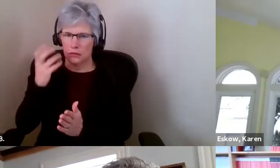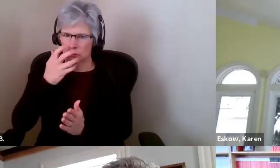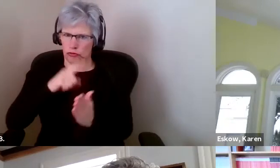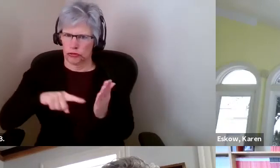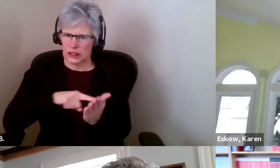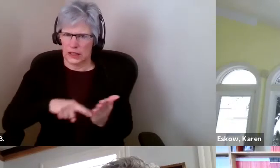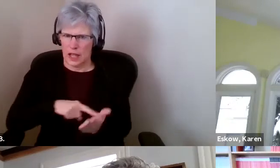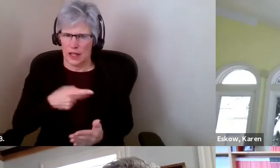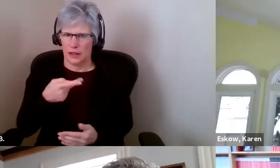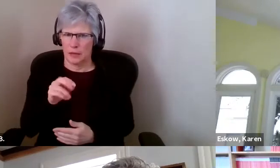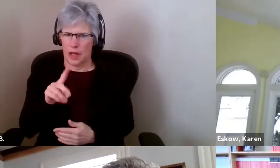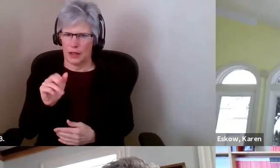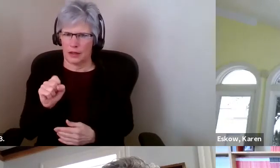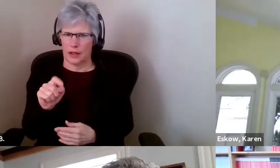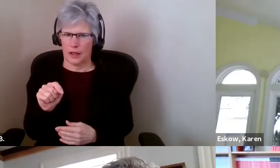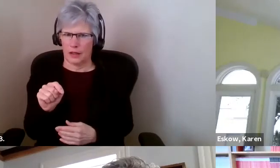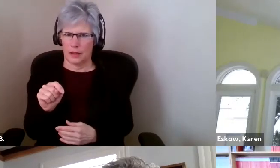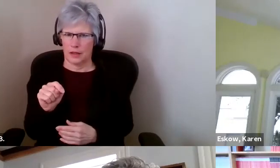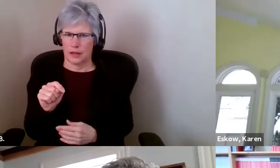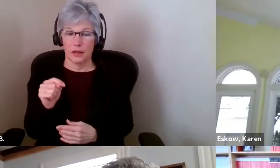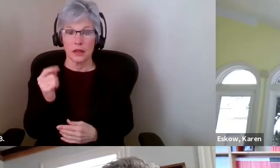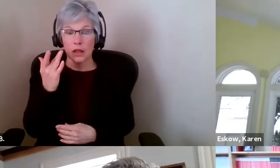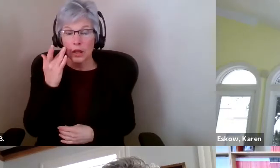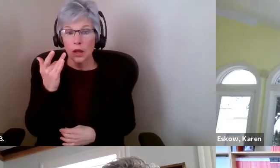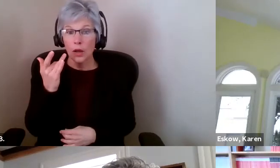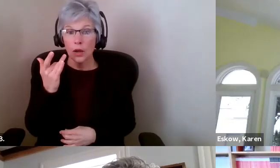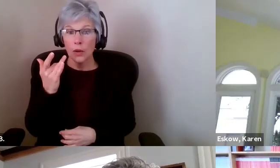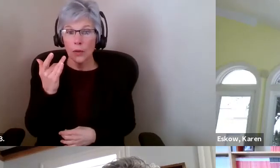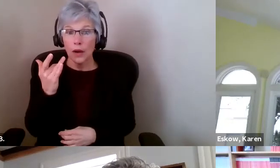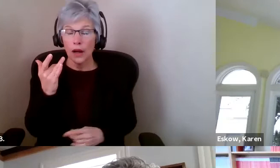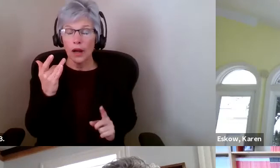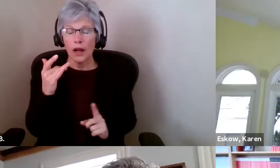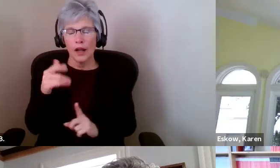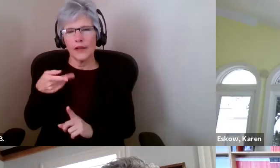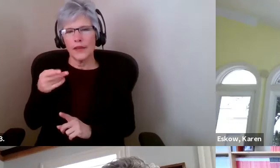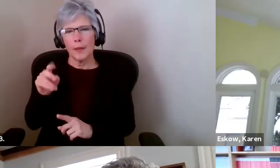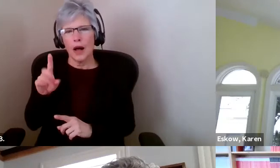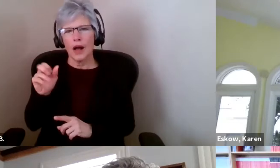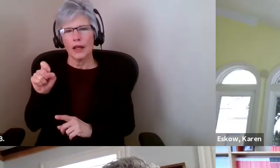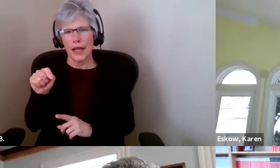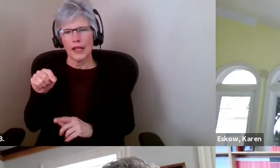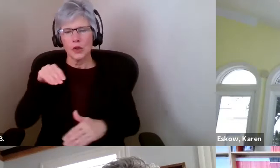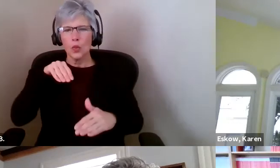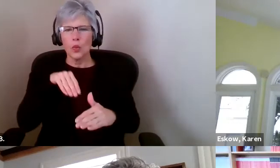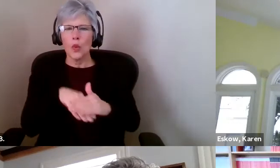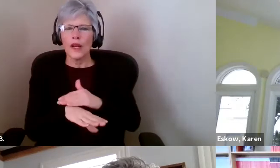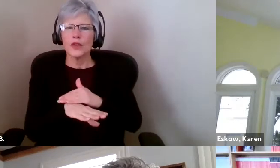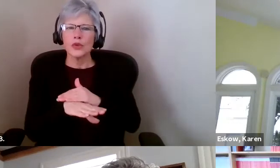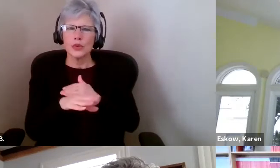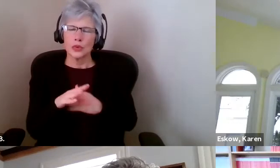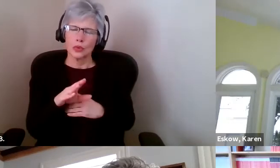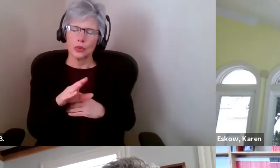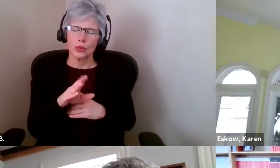the assumption was that the podcaster went into an underprivileged community and essentially took advantage of them for his